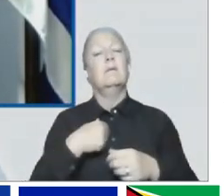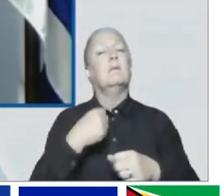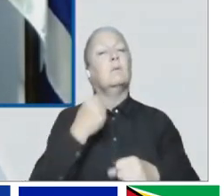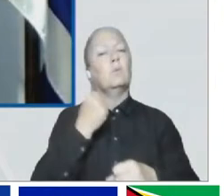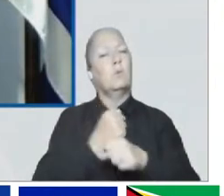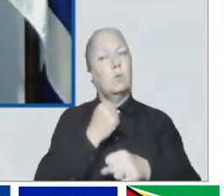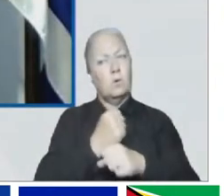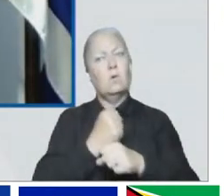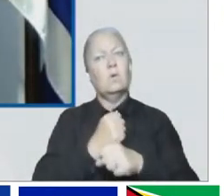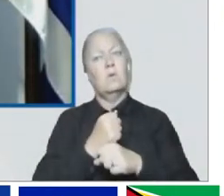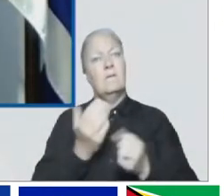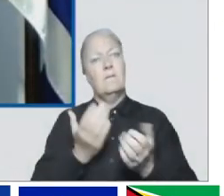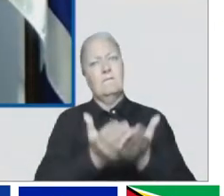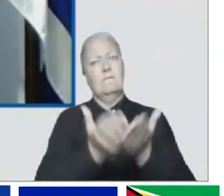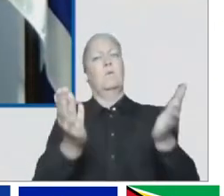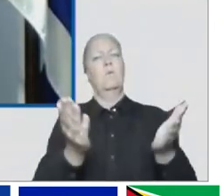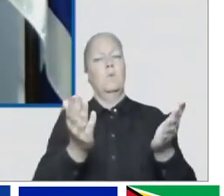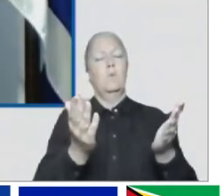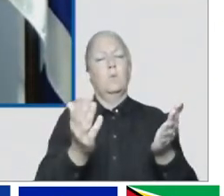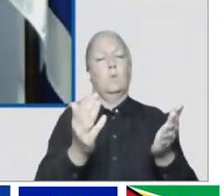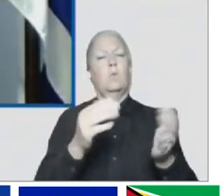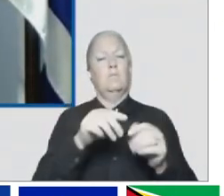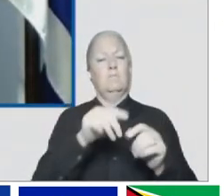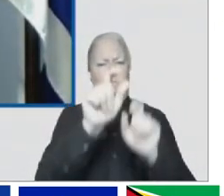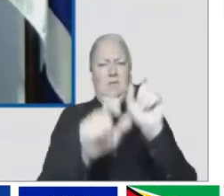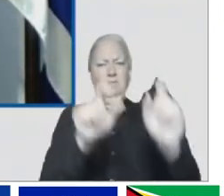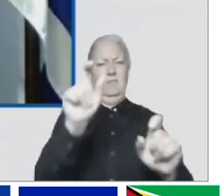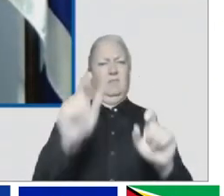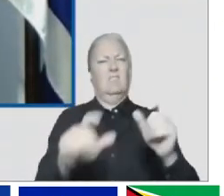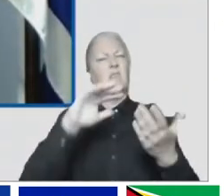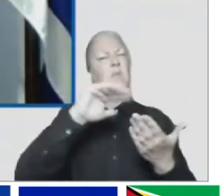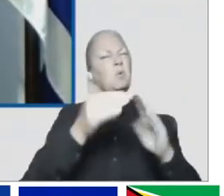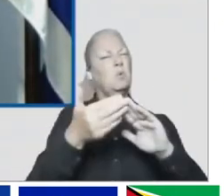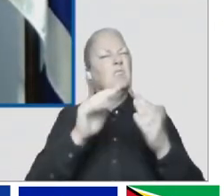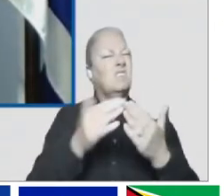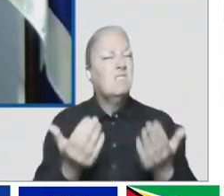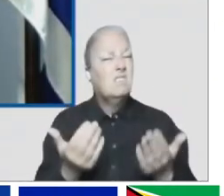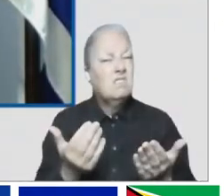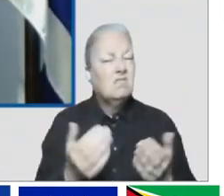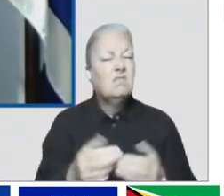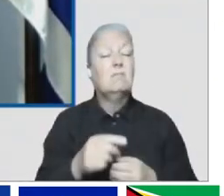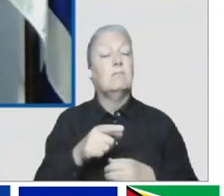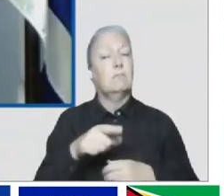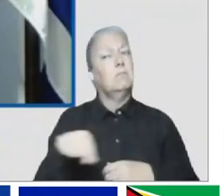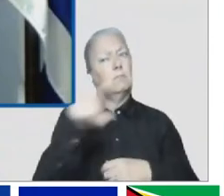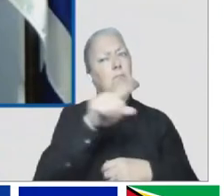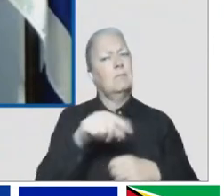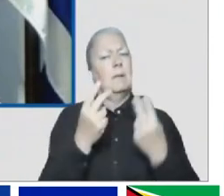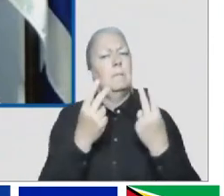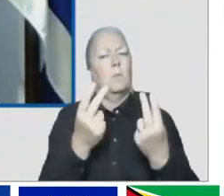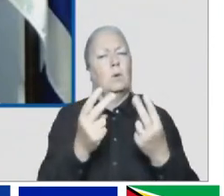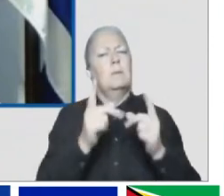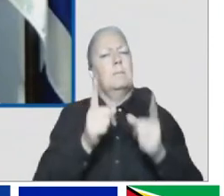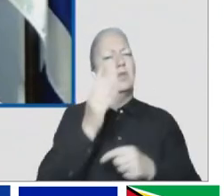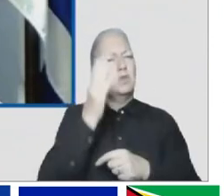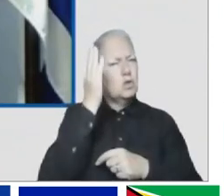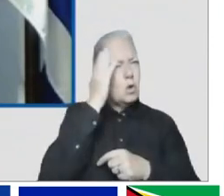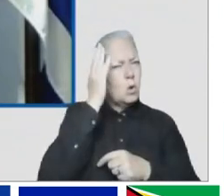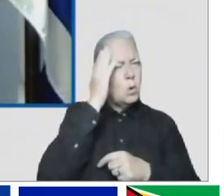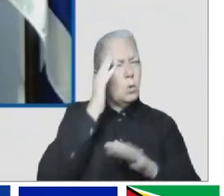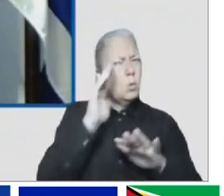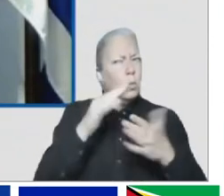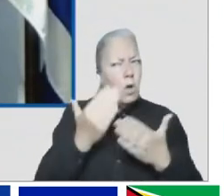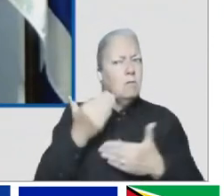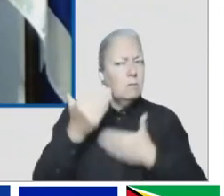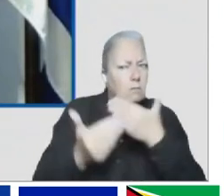the public at large is absolutely entitled to know what is happening, because this is a way of protecting